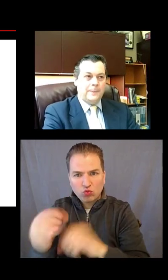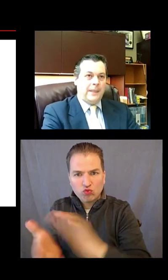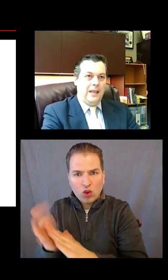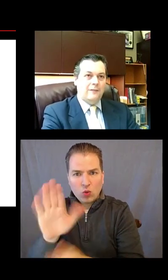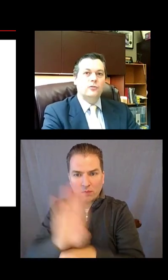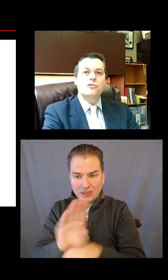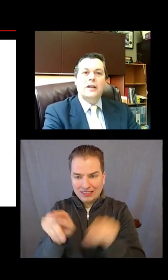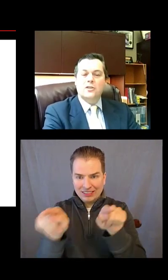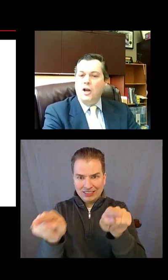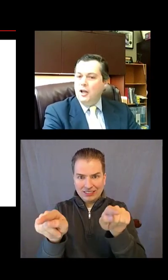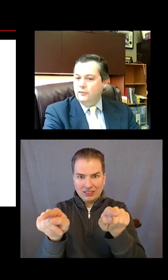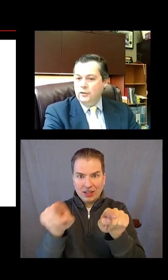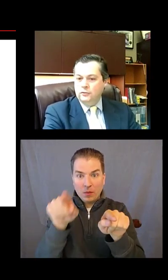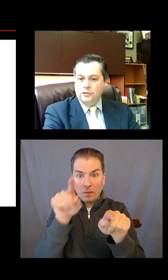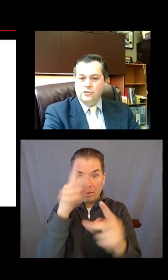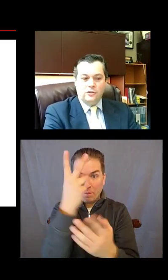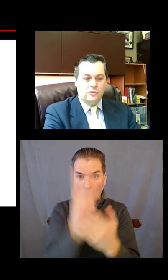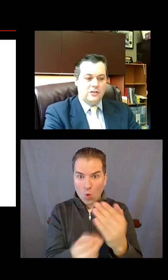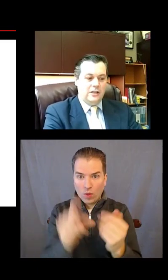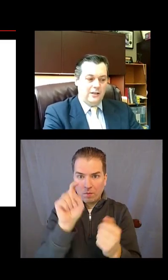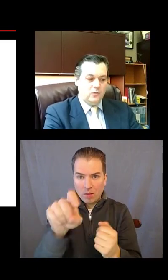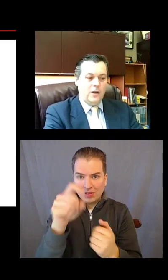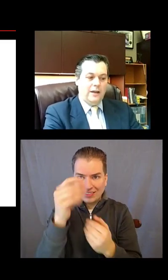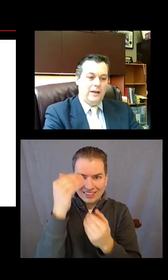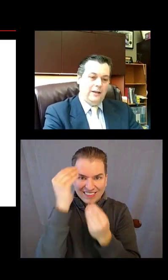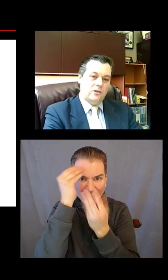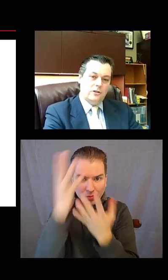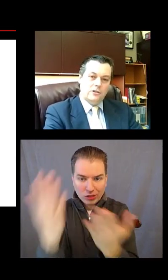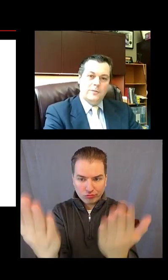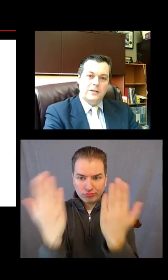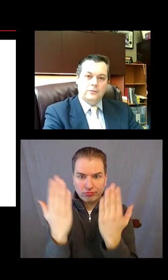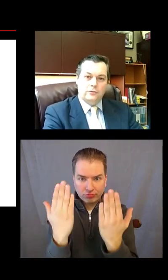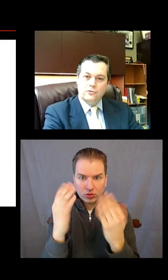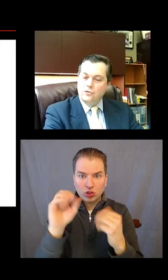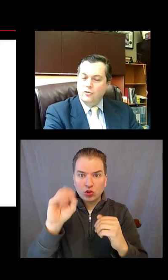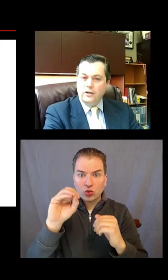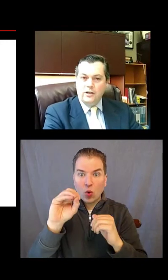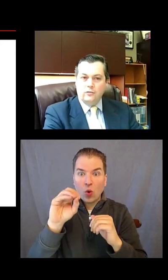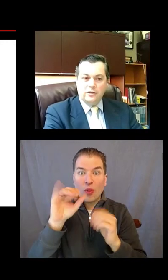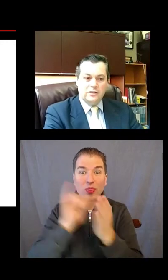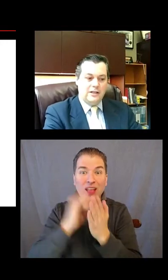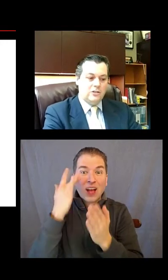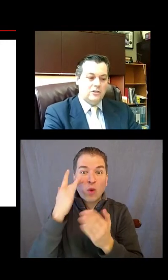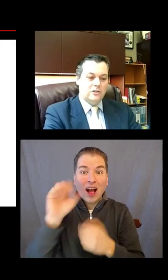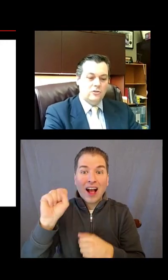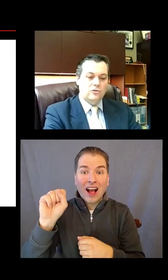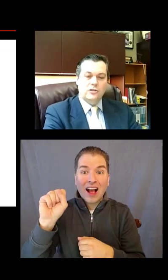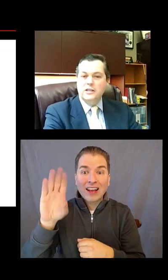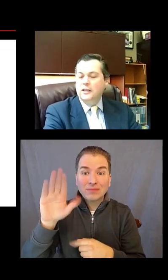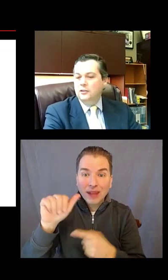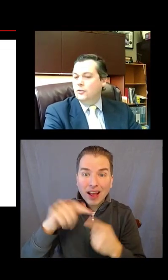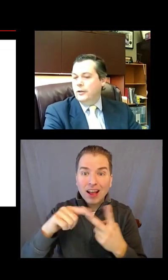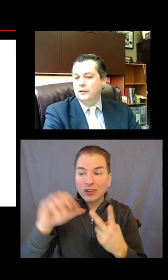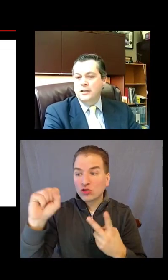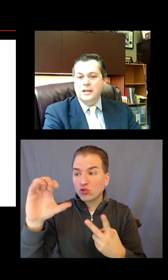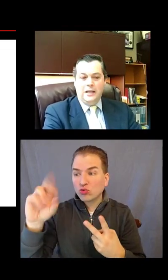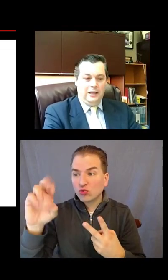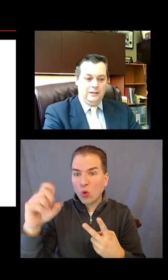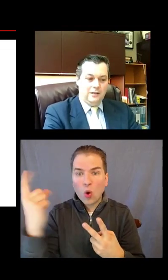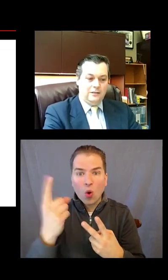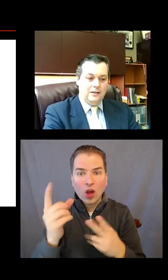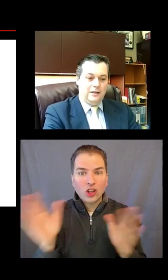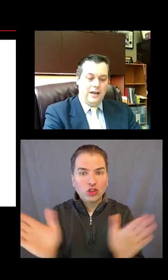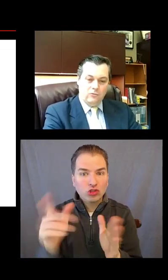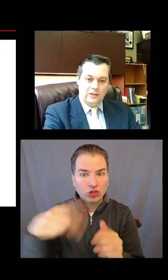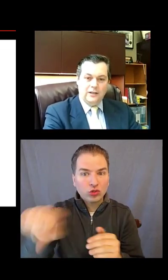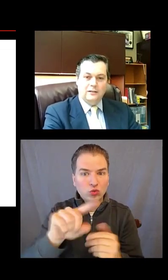we have to address all of those concerns. And that's why I encourage people through SCORE and other organizations that you should get a lawyer